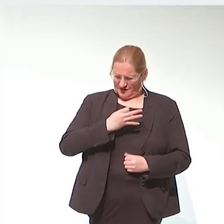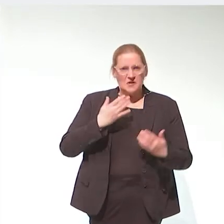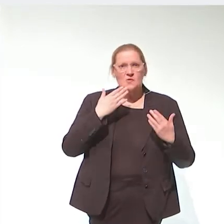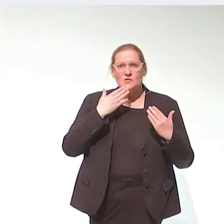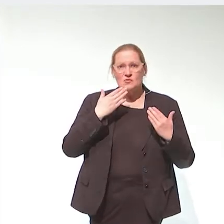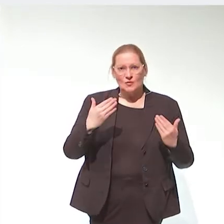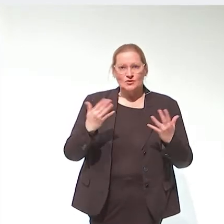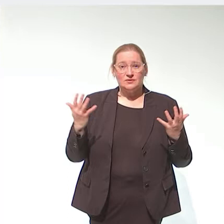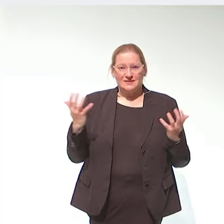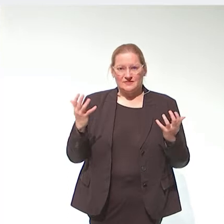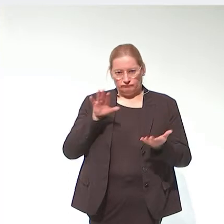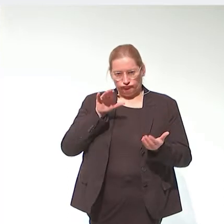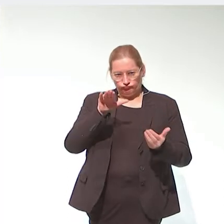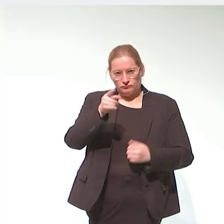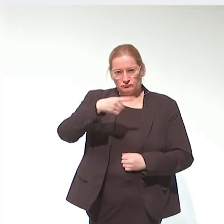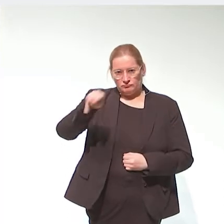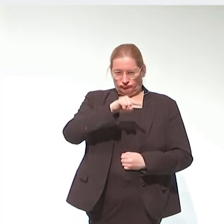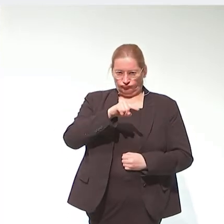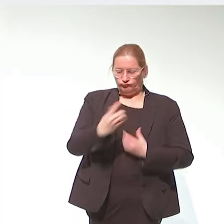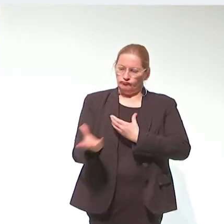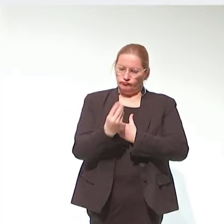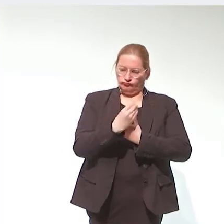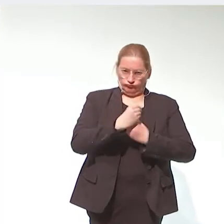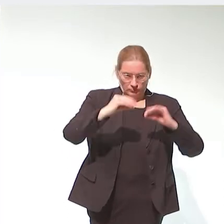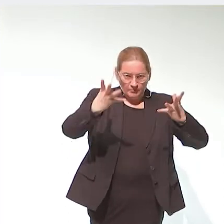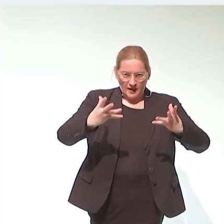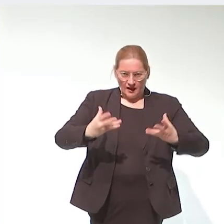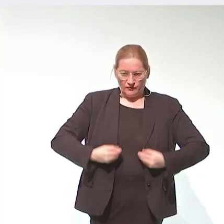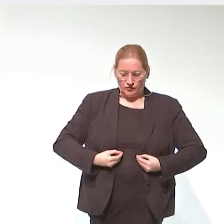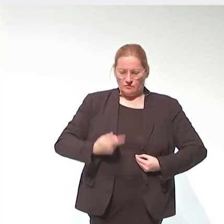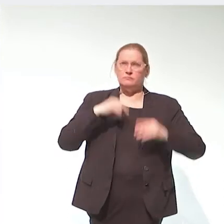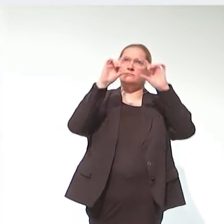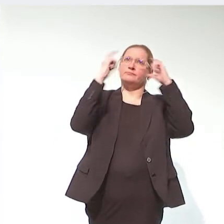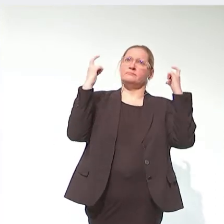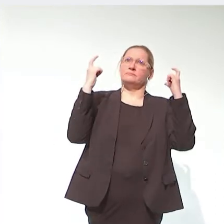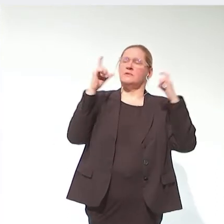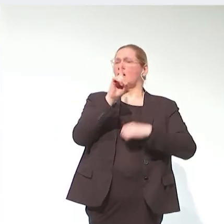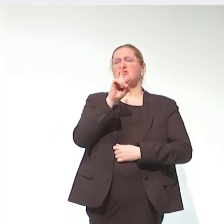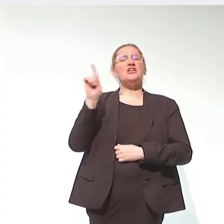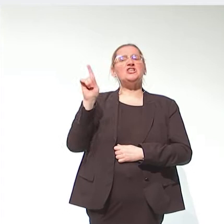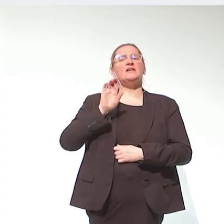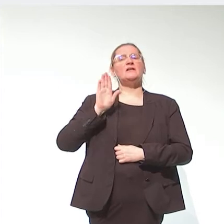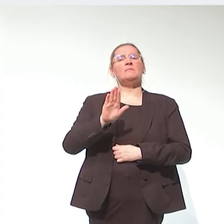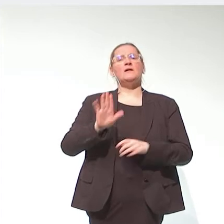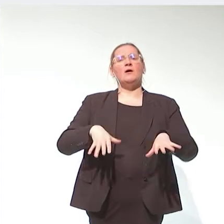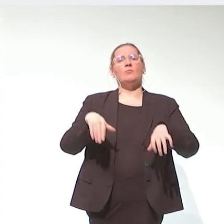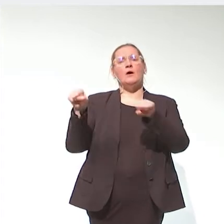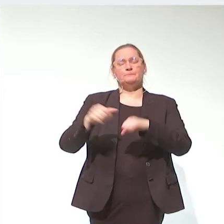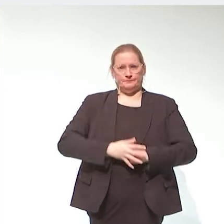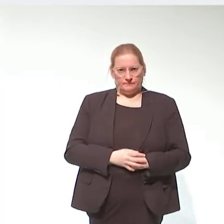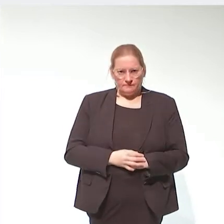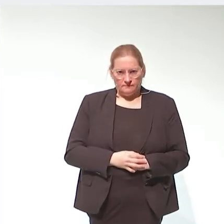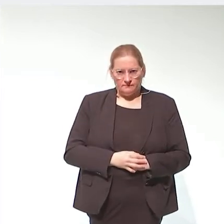on behalf of DG Employment. And I would also like to pass the message of the greetings of